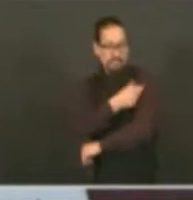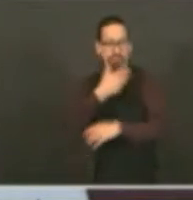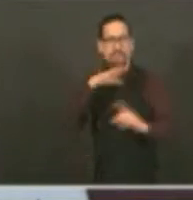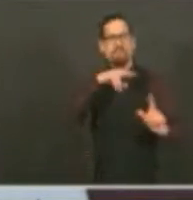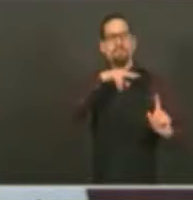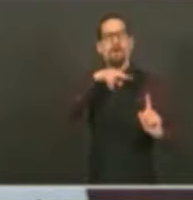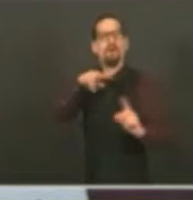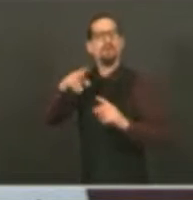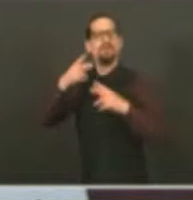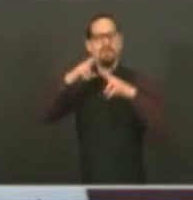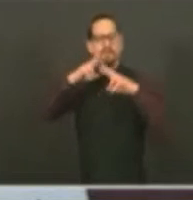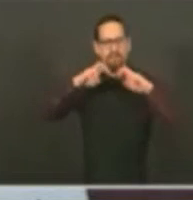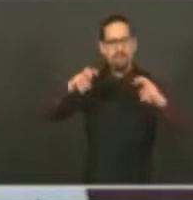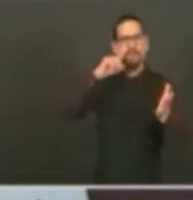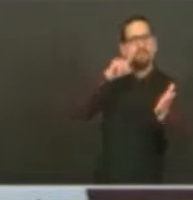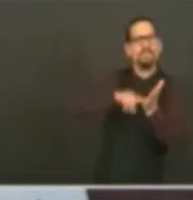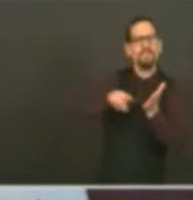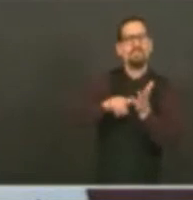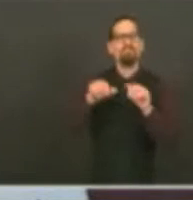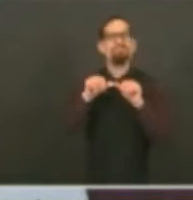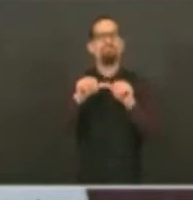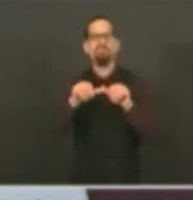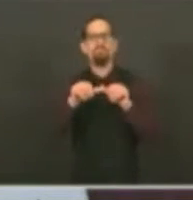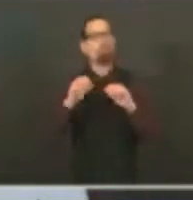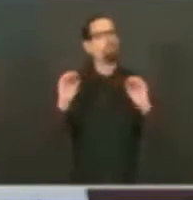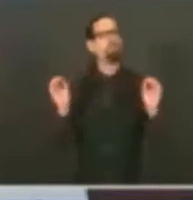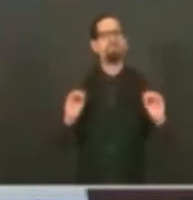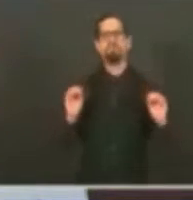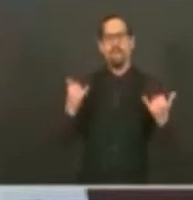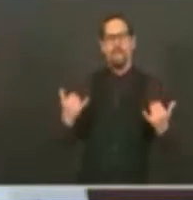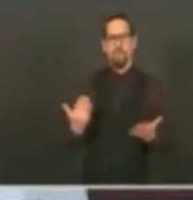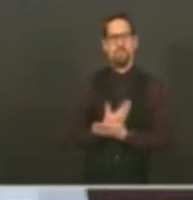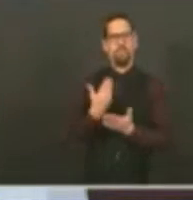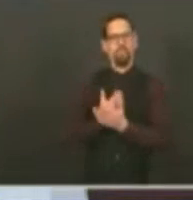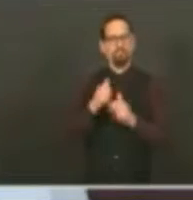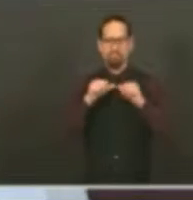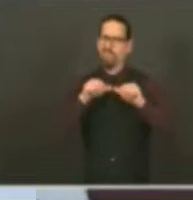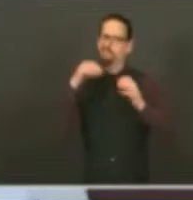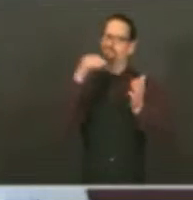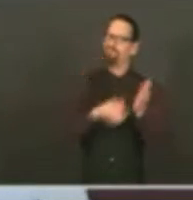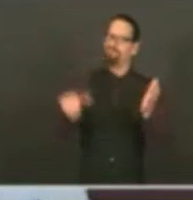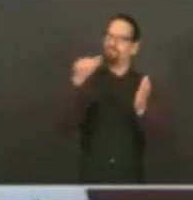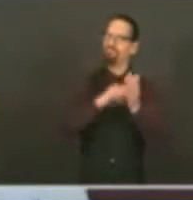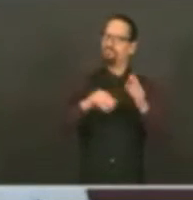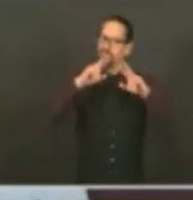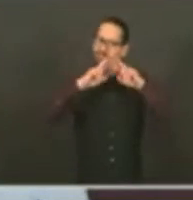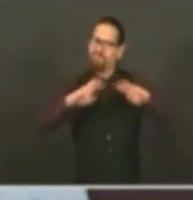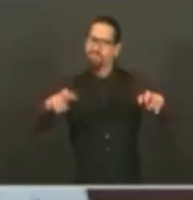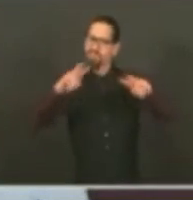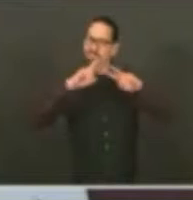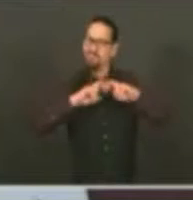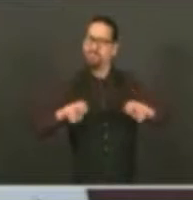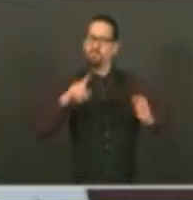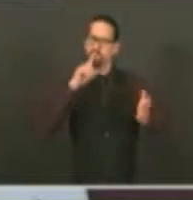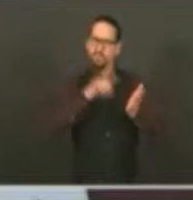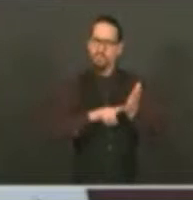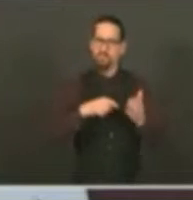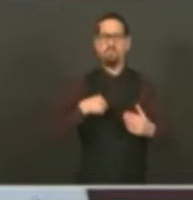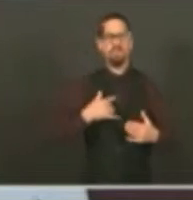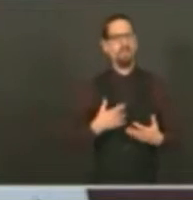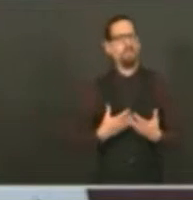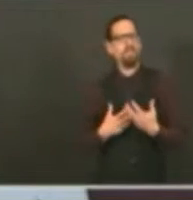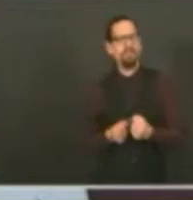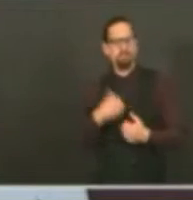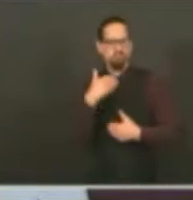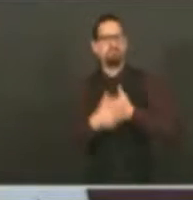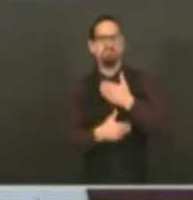this. So things are being scrutinized very carefully with this vaccine, which should be reassuring. In terms of timing, one thing I want to note is that